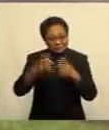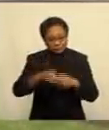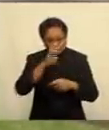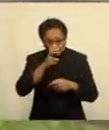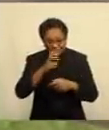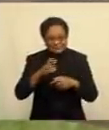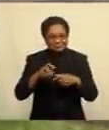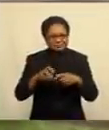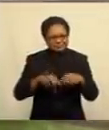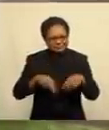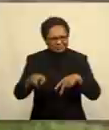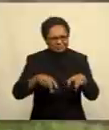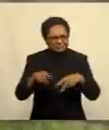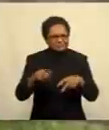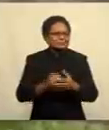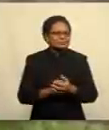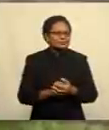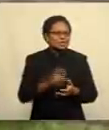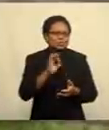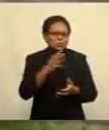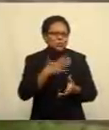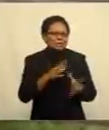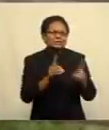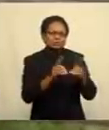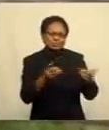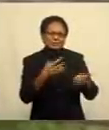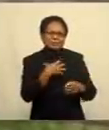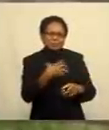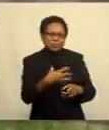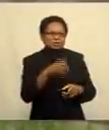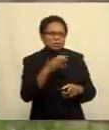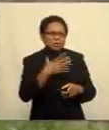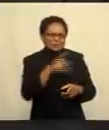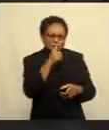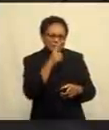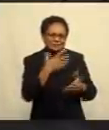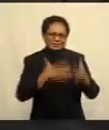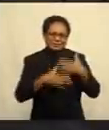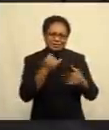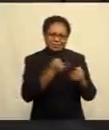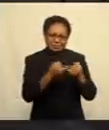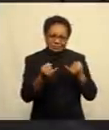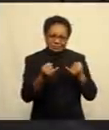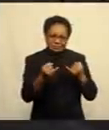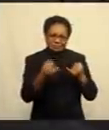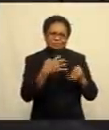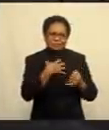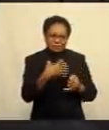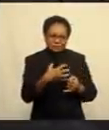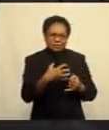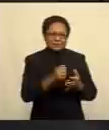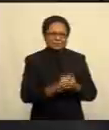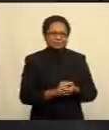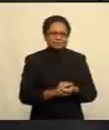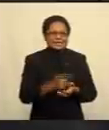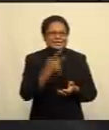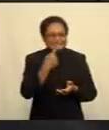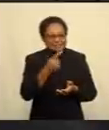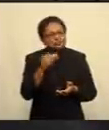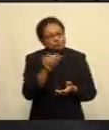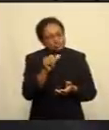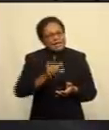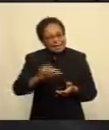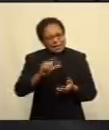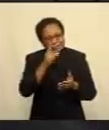and discriminatory effect on the public. Raj says there must be reasonable exceptions for